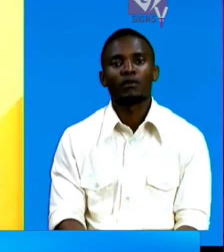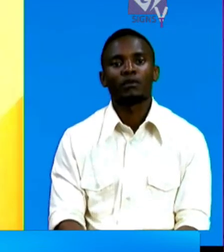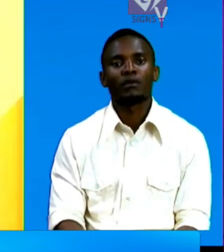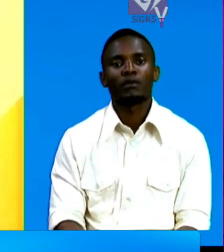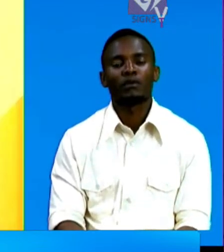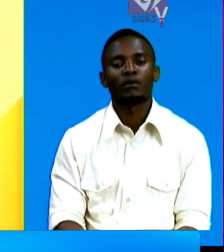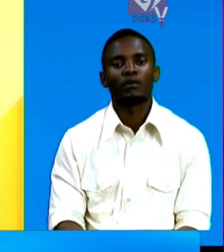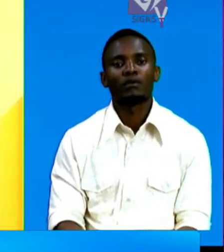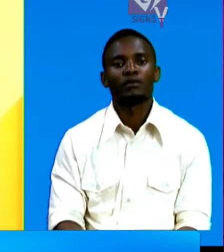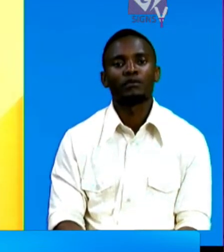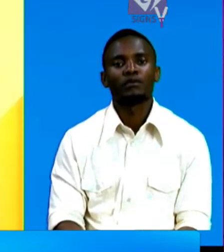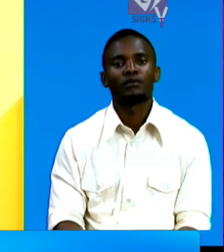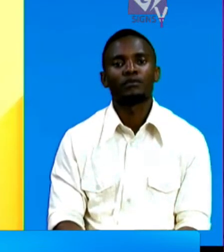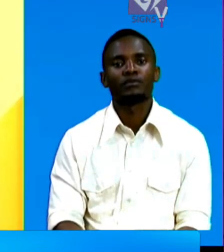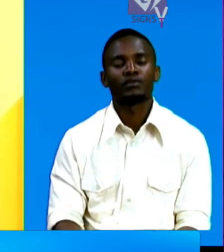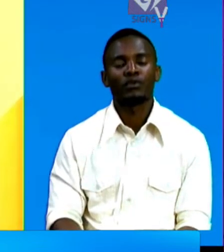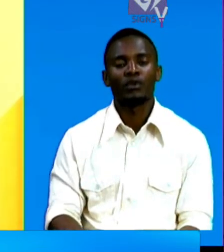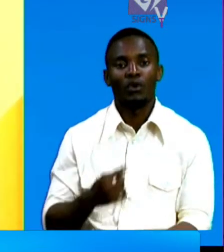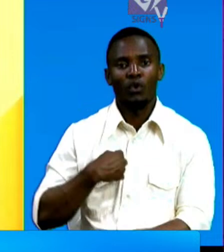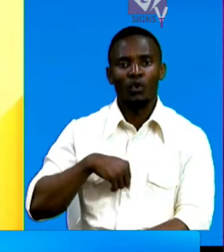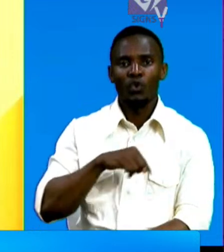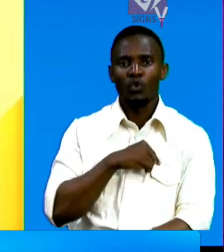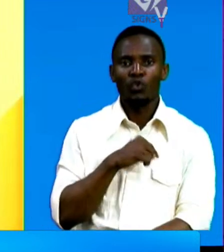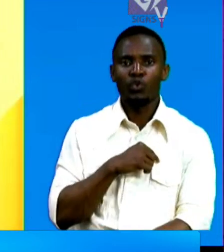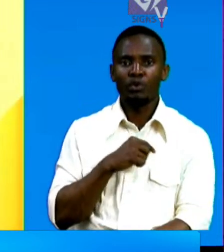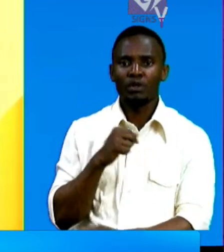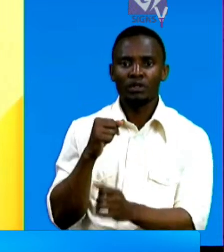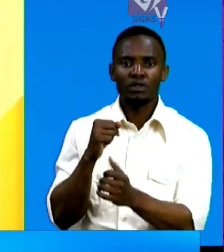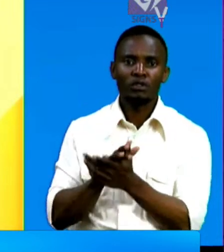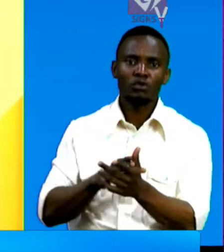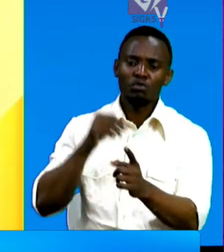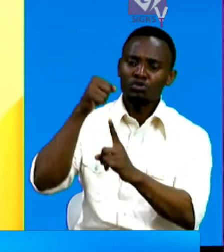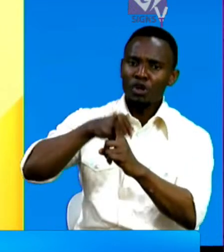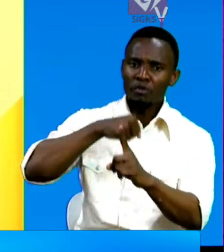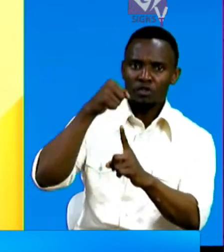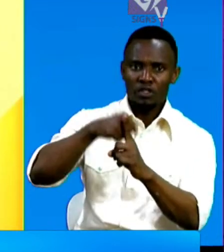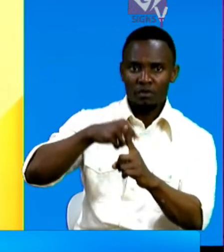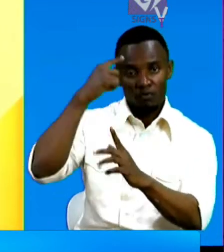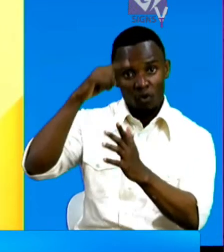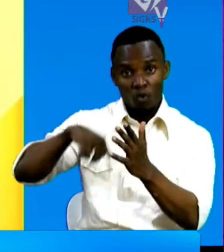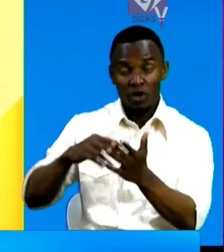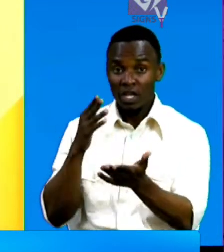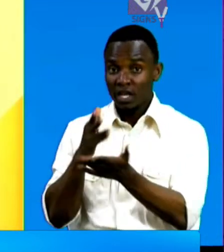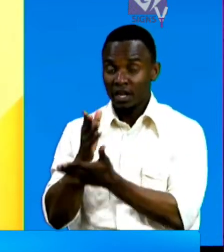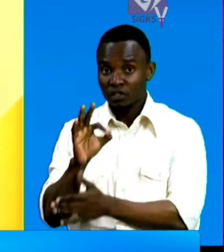You cannot be championing and calling for the rights of journalists when the employers